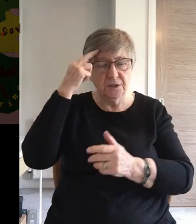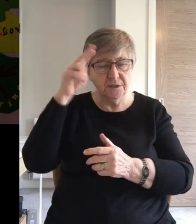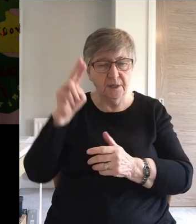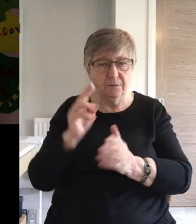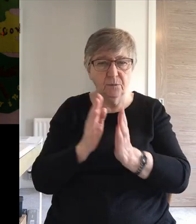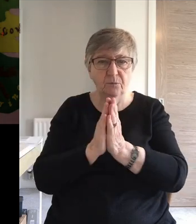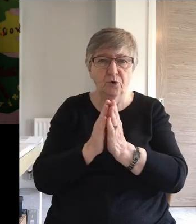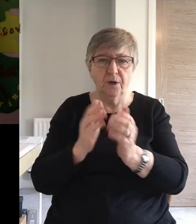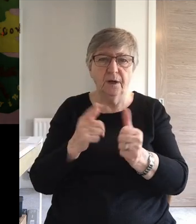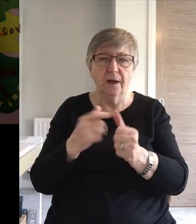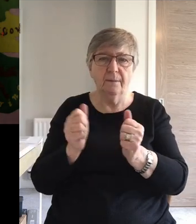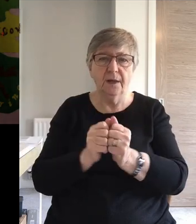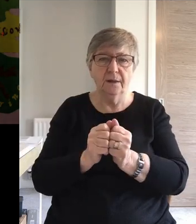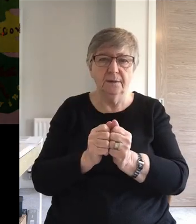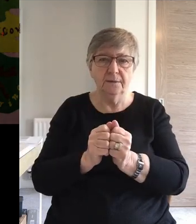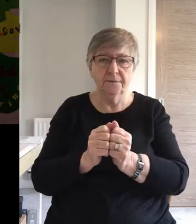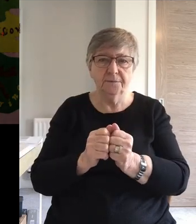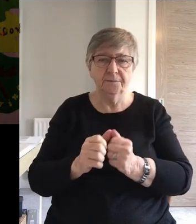In Jesus' name.